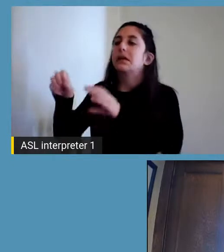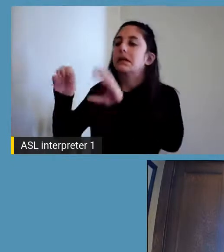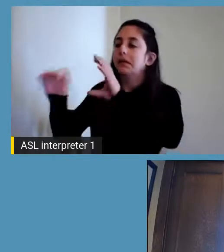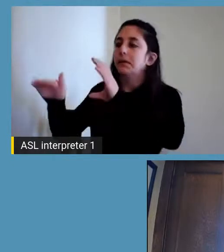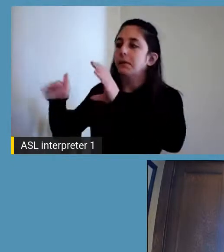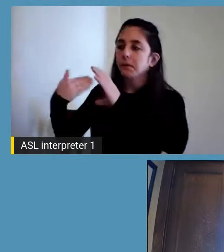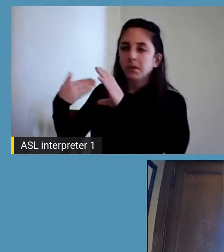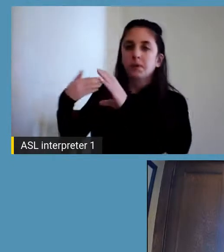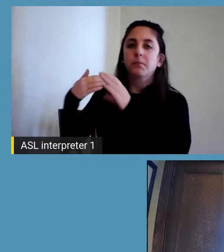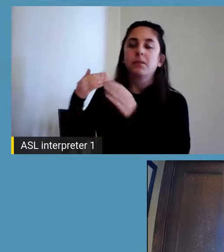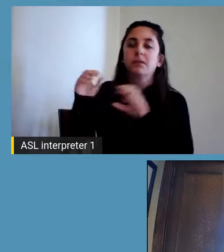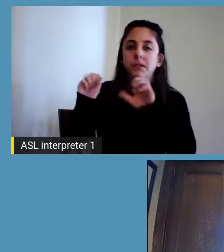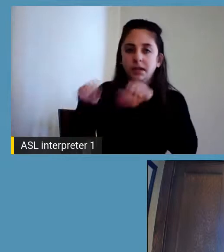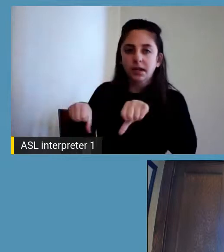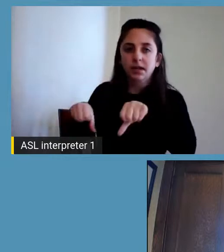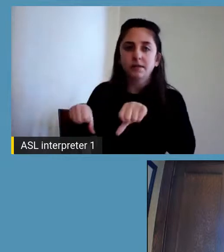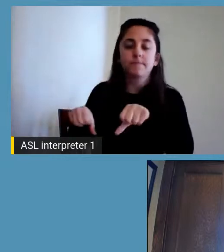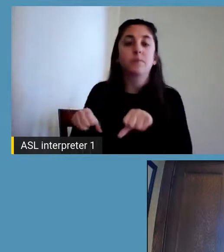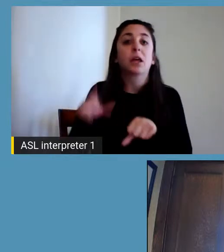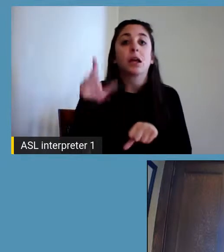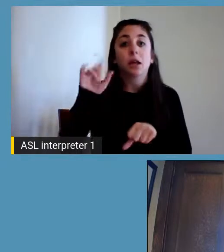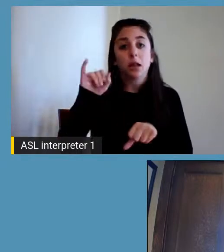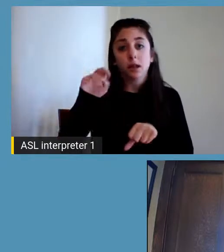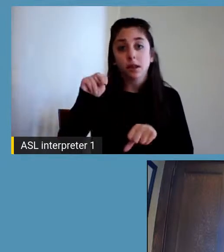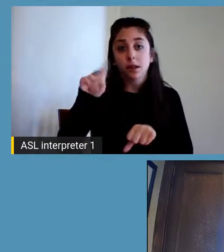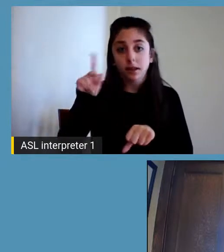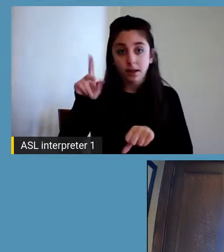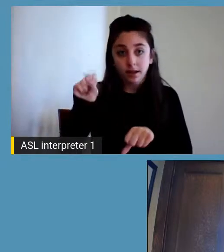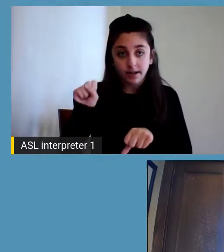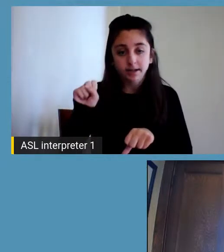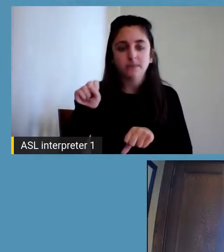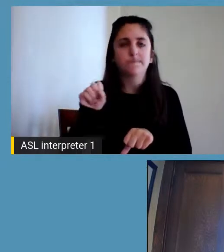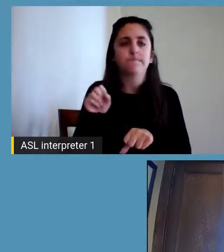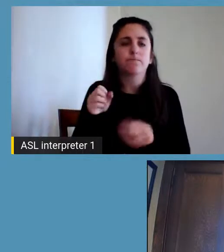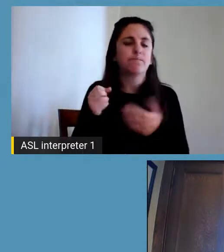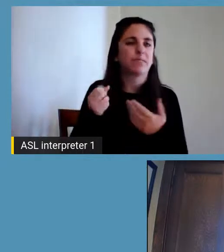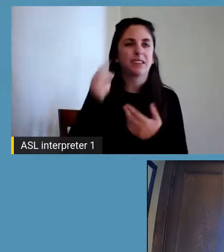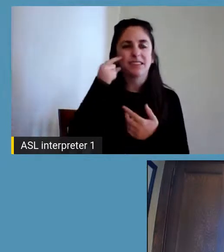Again, I assume we'll have the links up yet again, but